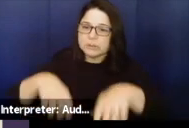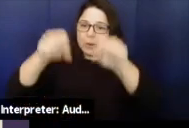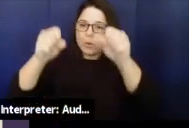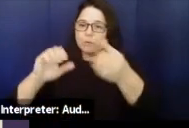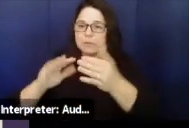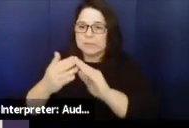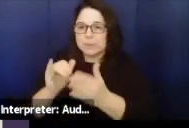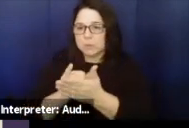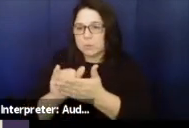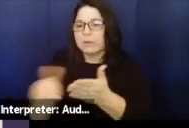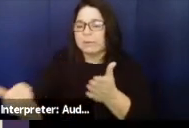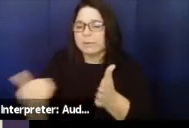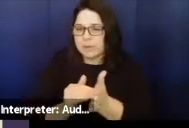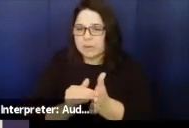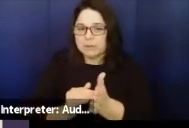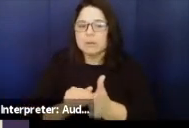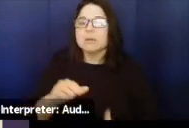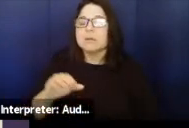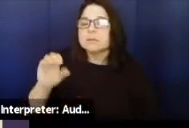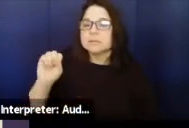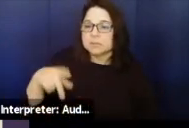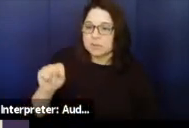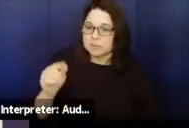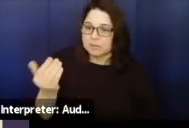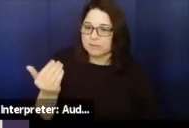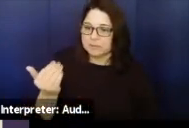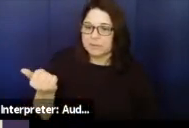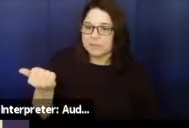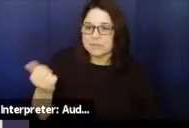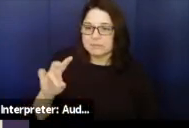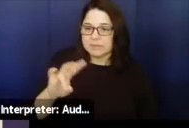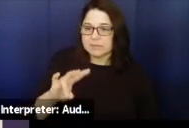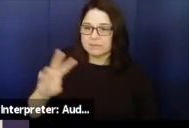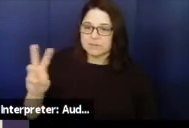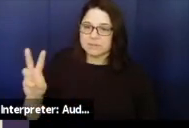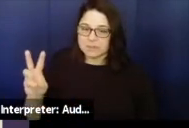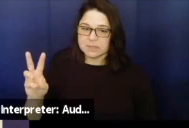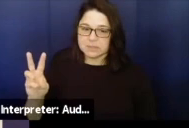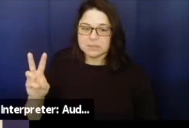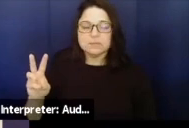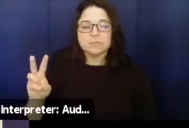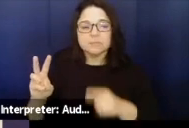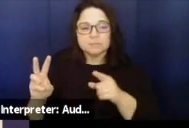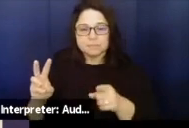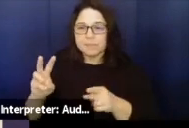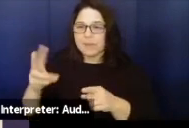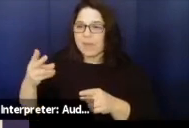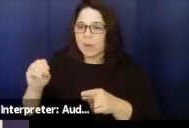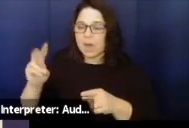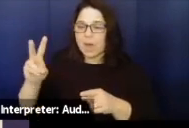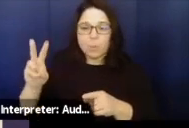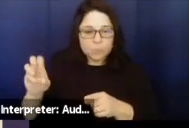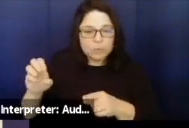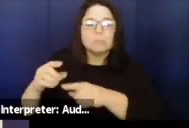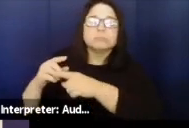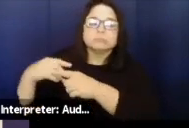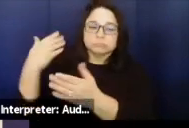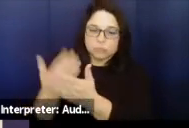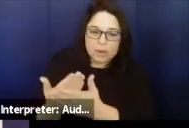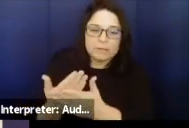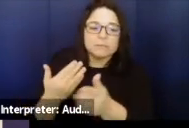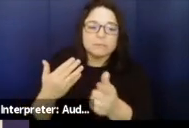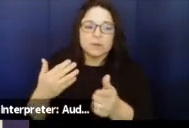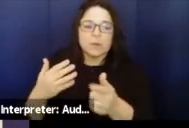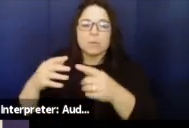on 15 September 1776, Howe landed on Manhattan and marched on Harlem.